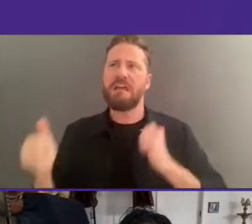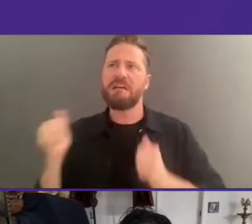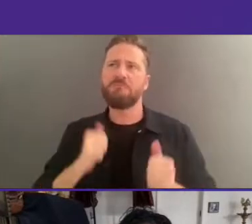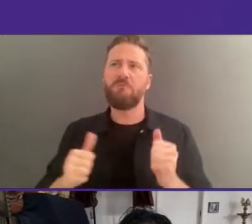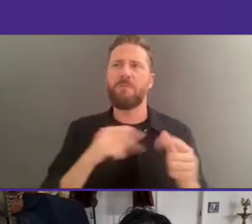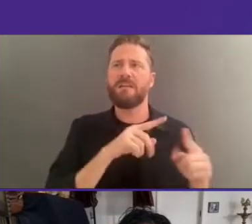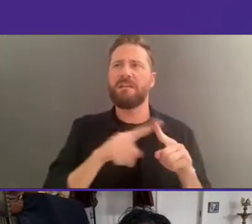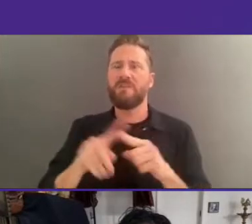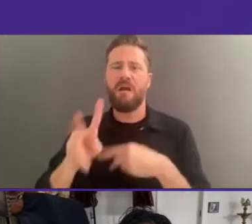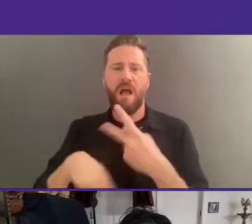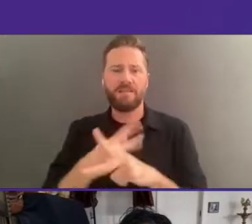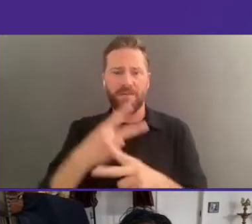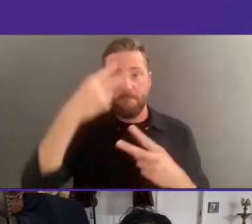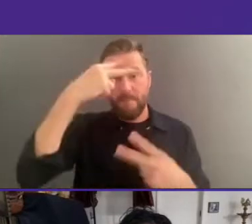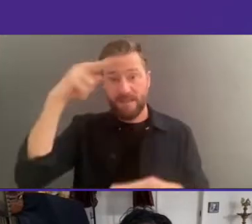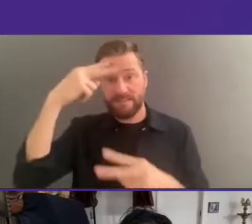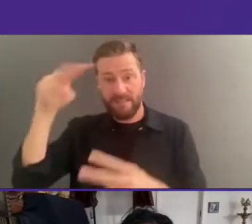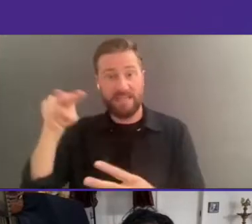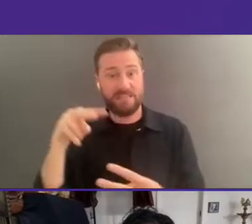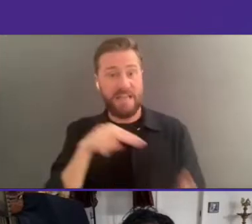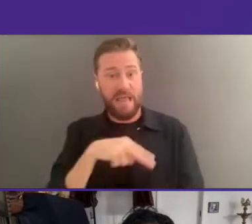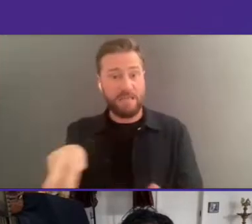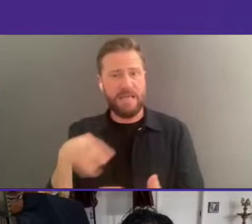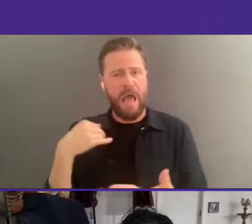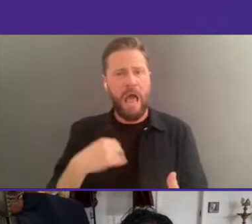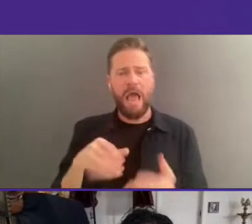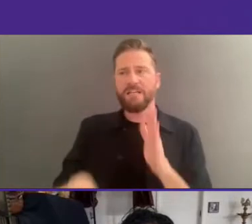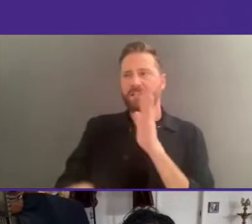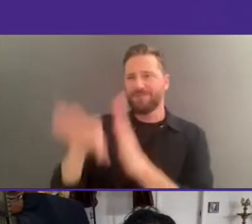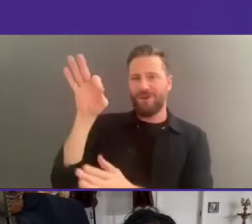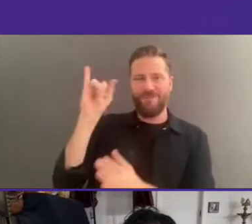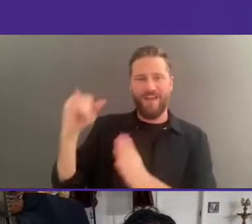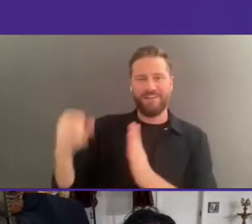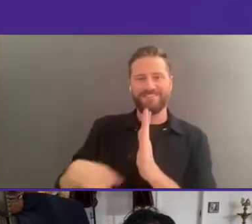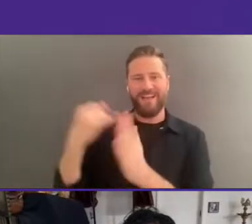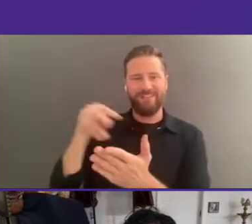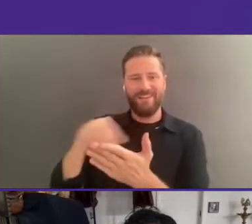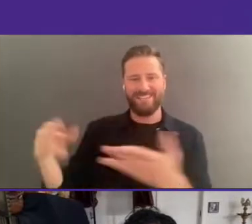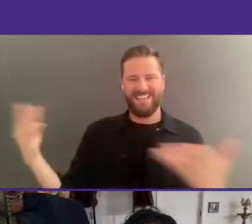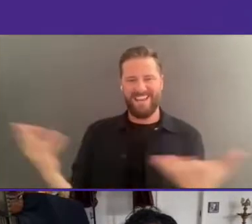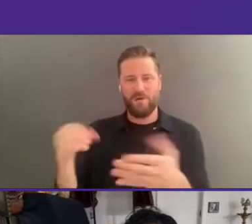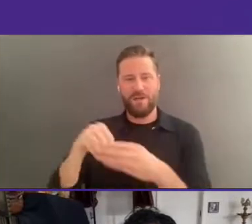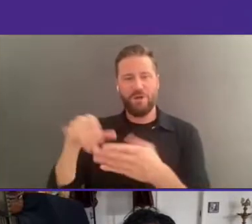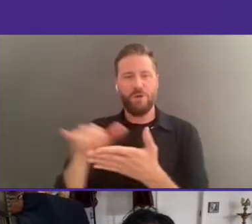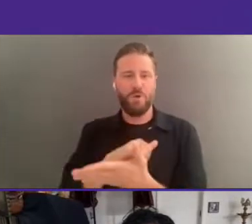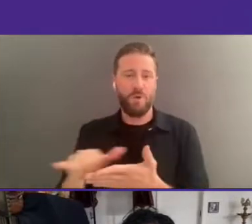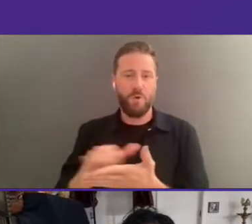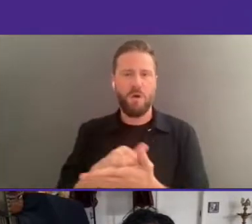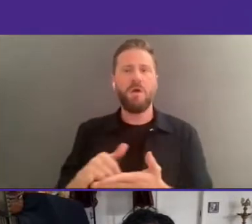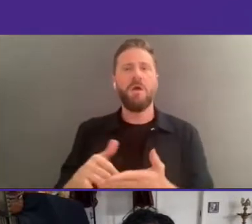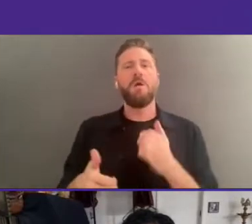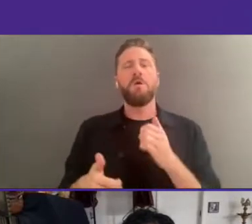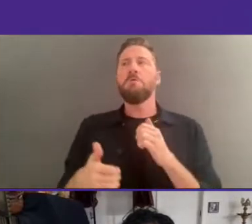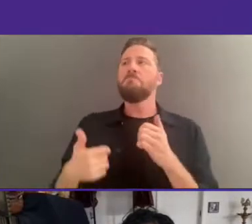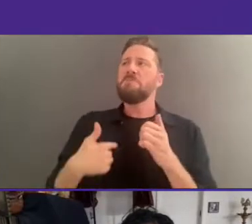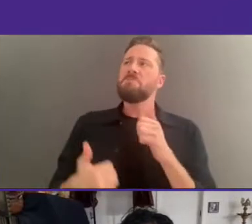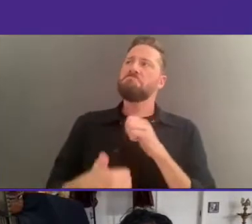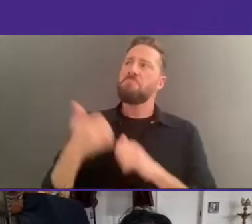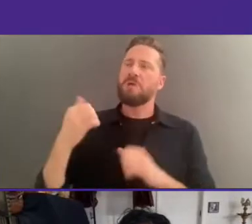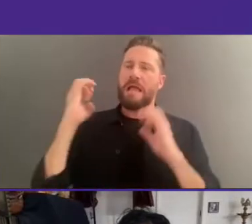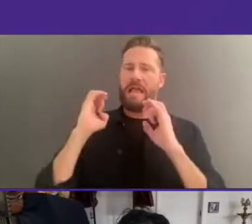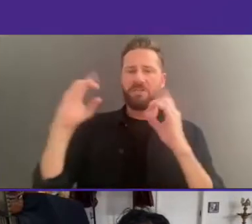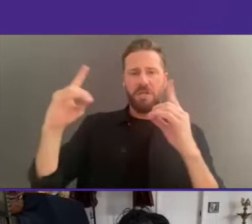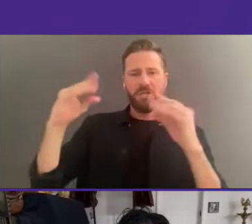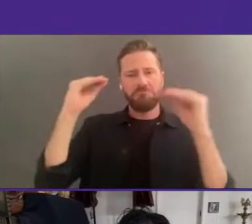this style here in New York. So that's how I became engaged with it. I'm mostly an educator and a